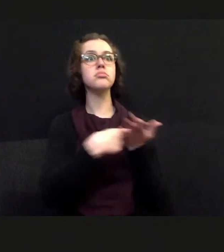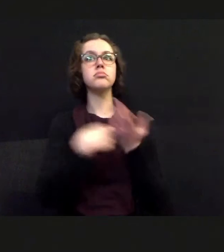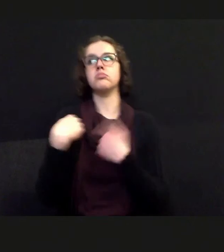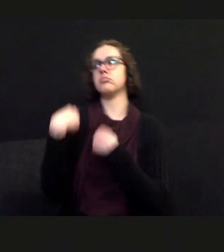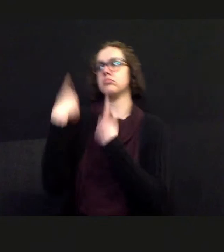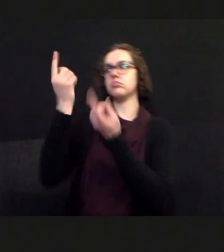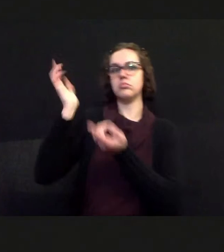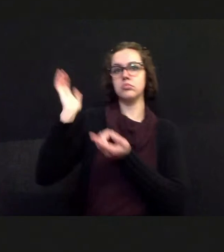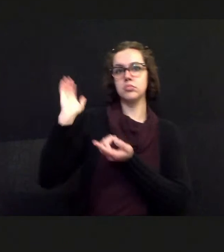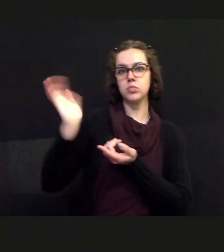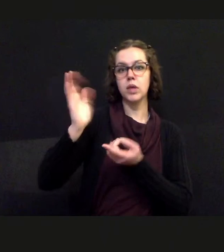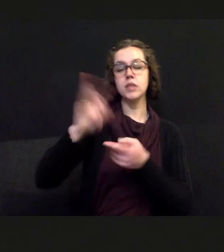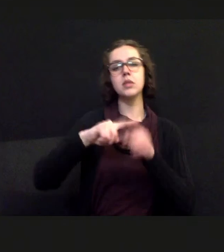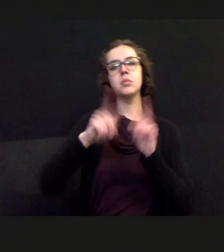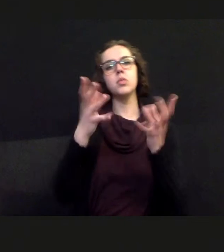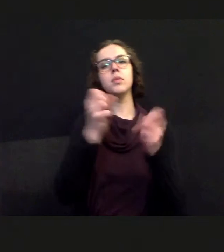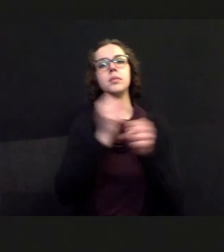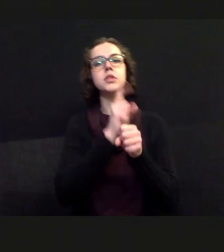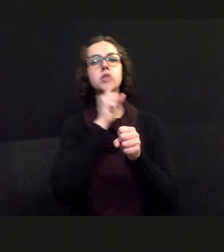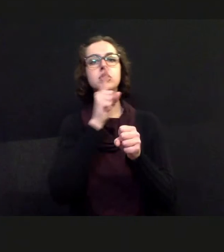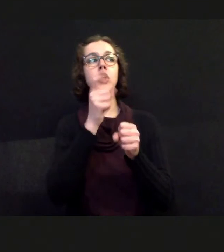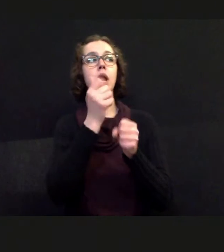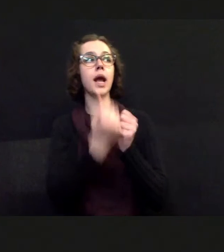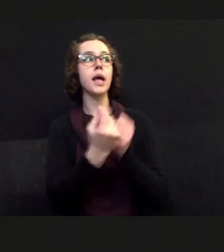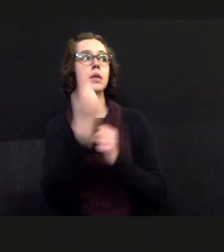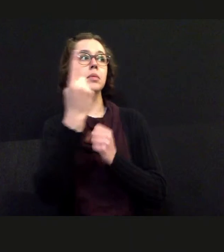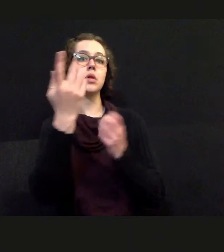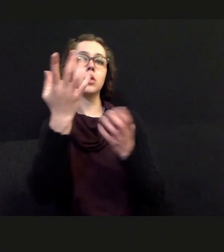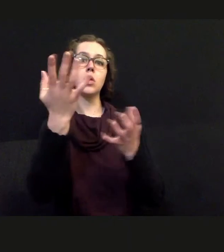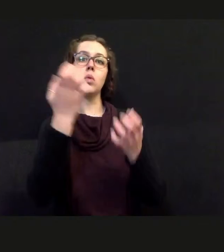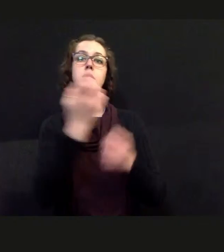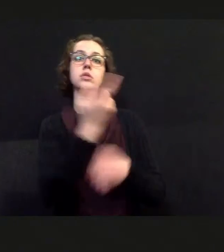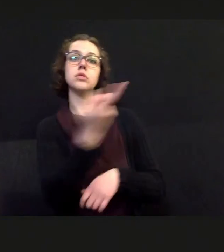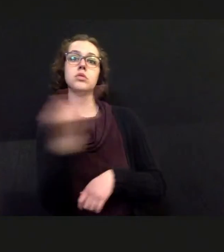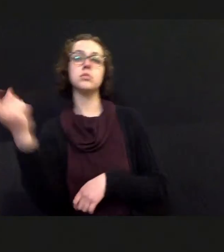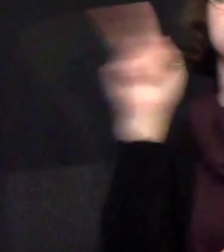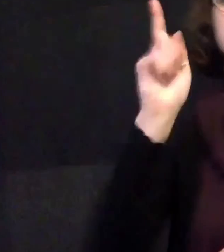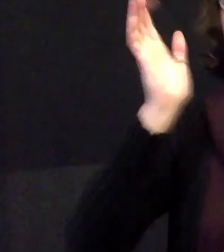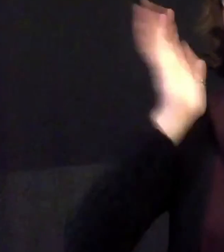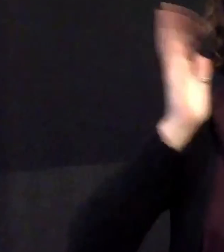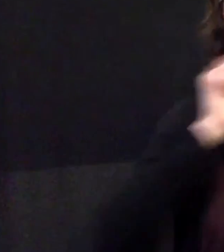but we also wanted to make space for anyone who wanted to speak besides us